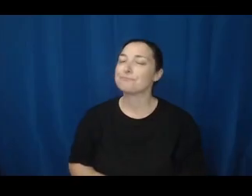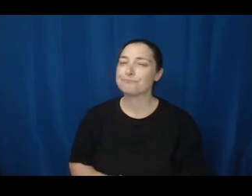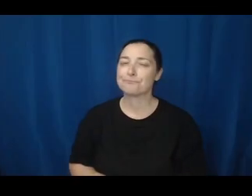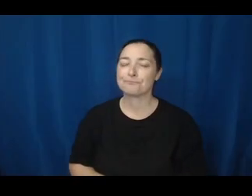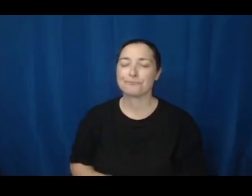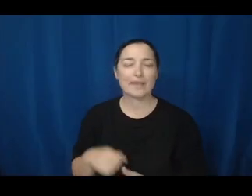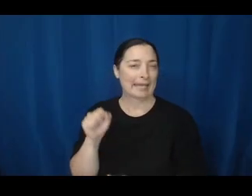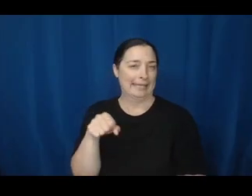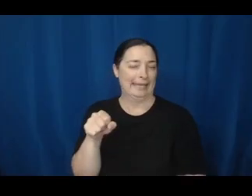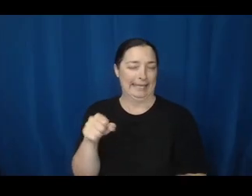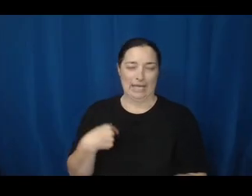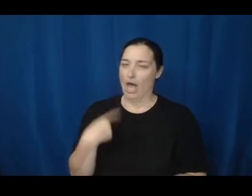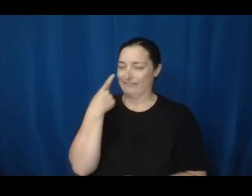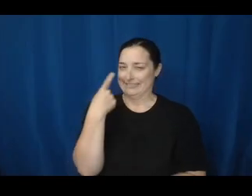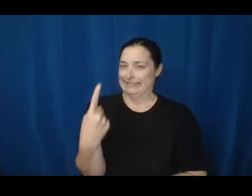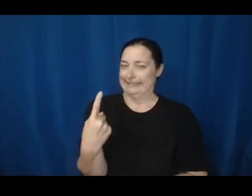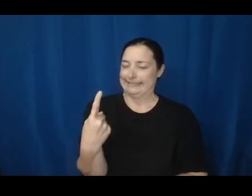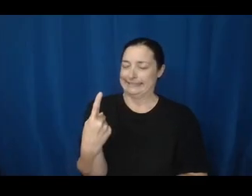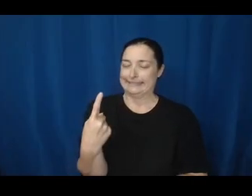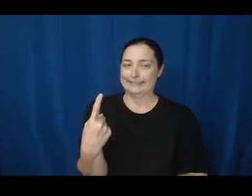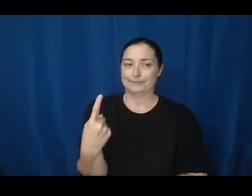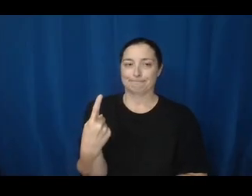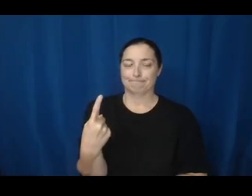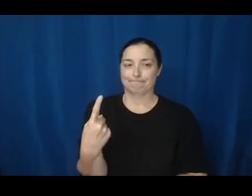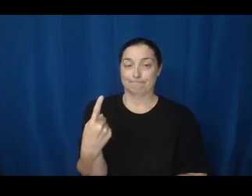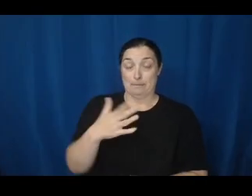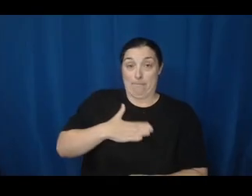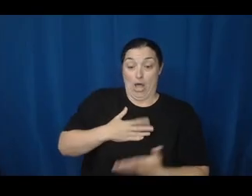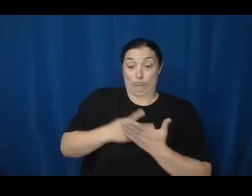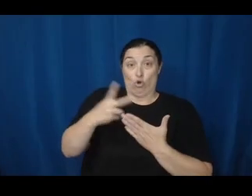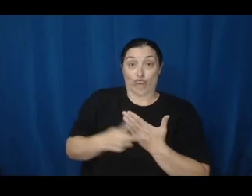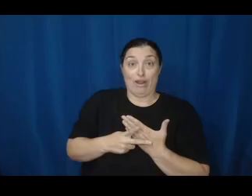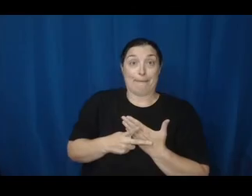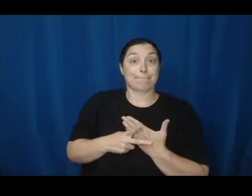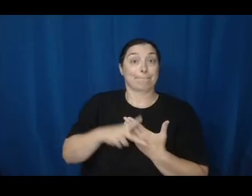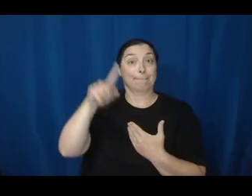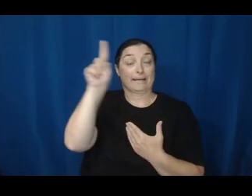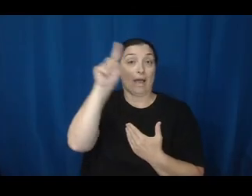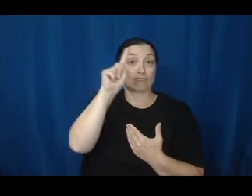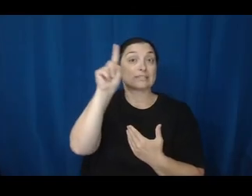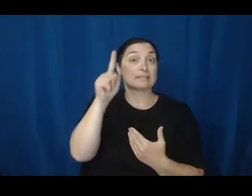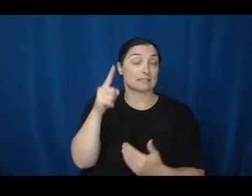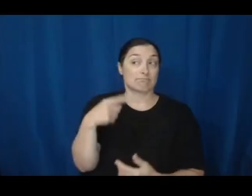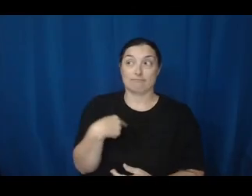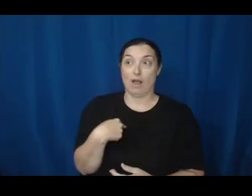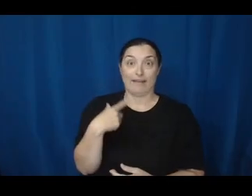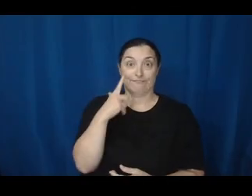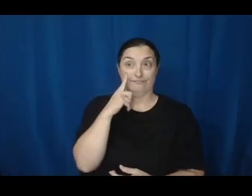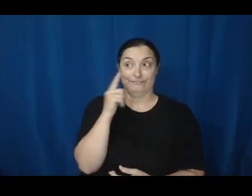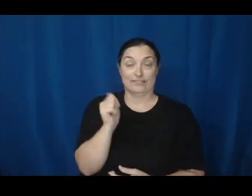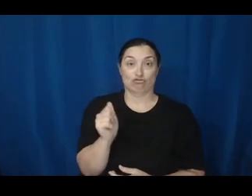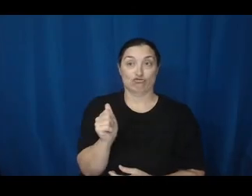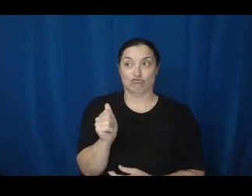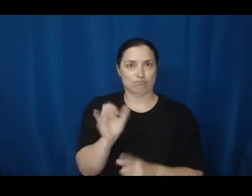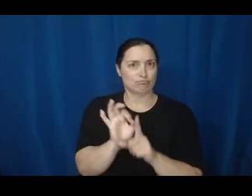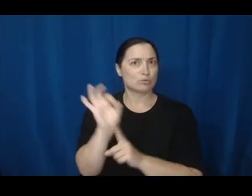I've firsthand seen, just in the program that I'm in, I've firsthand seen that there is improvements happening. I've